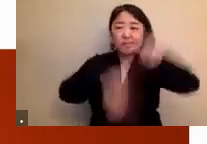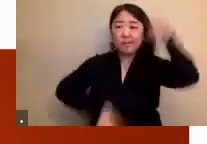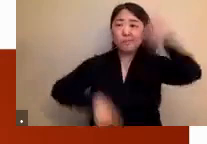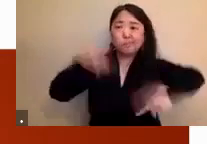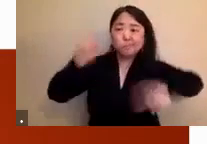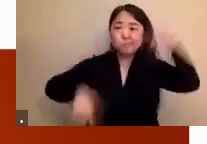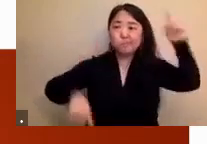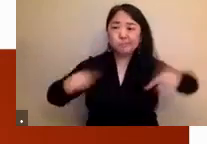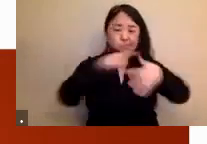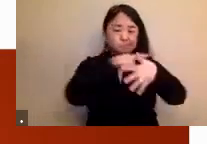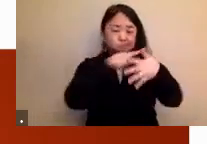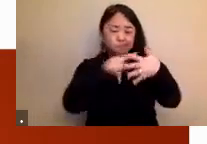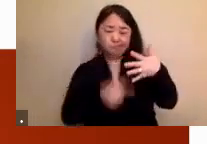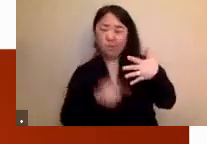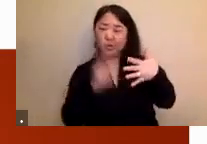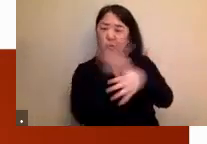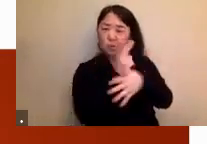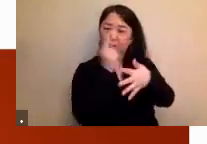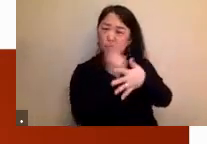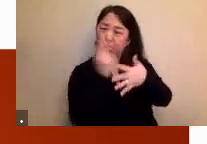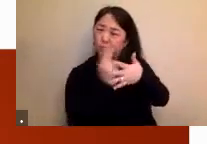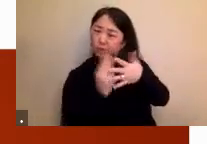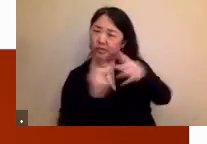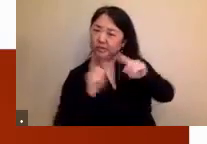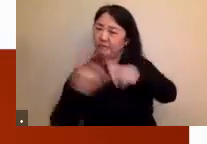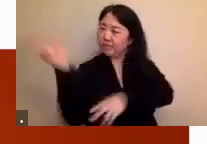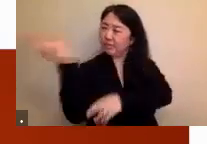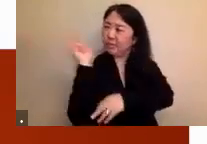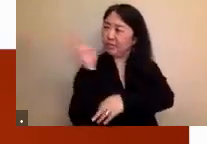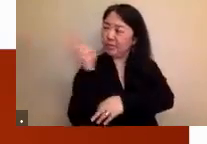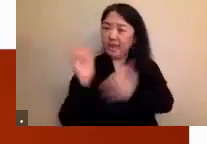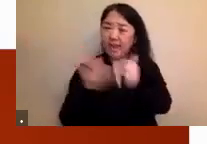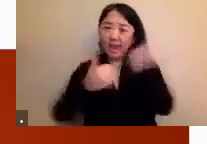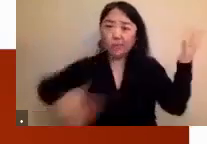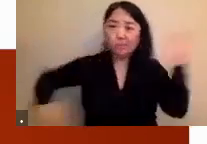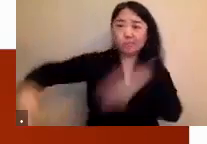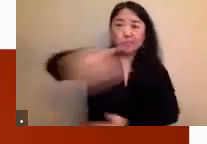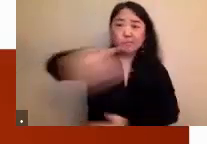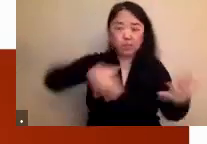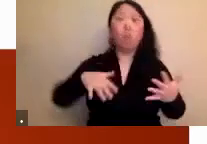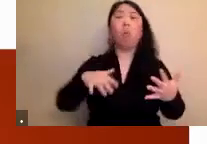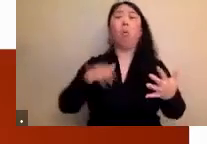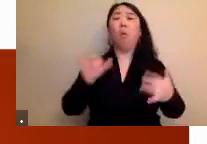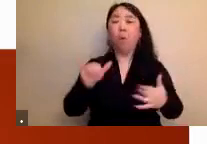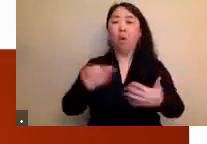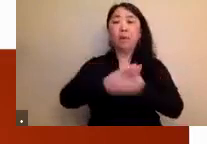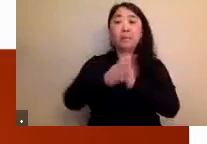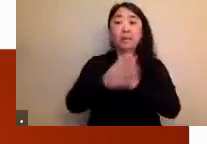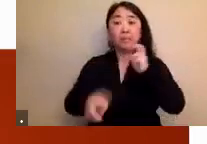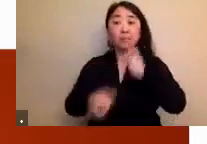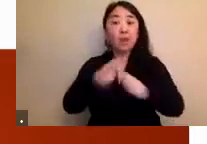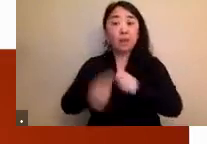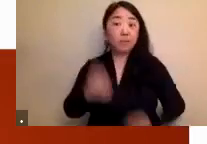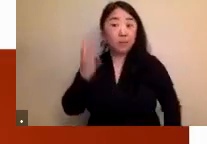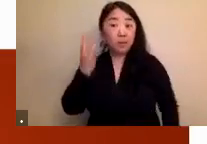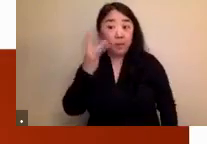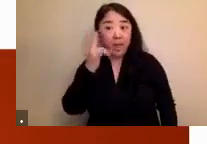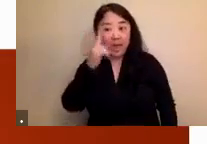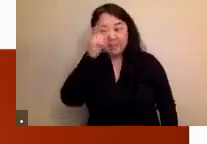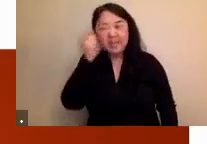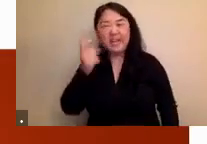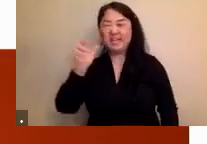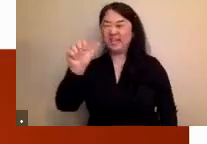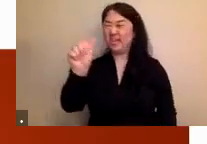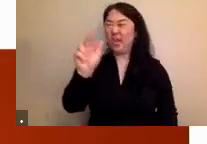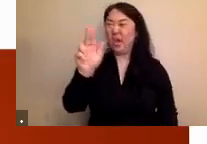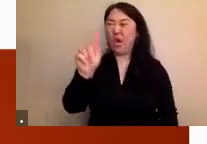of transportation to get around. It becomes a problem specifically with the automobile